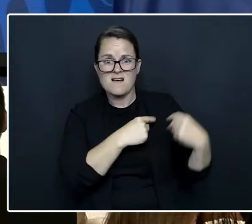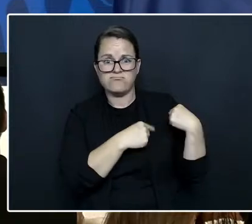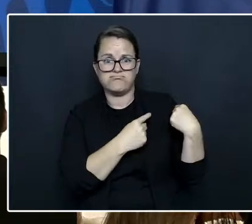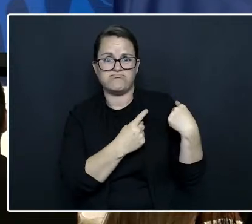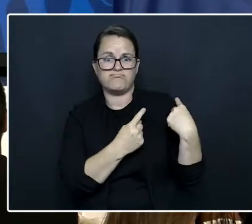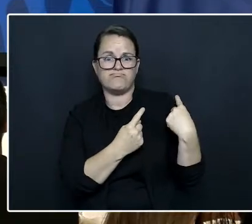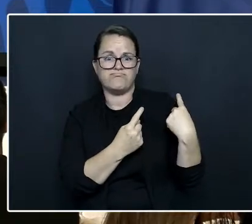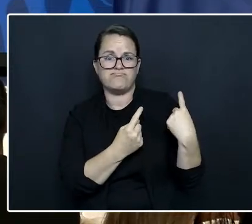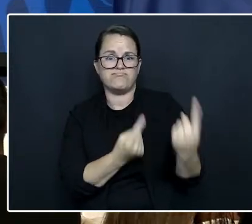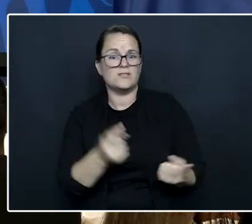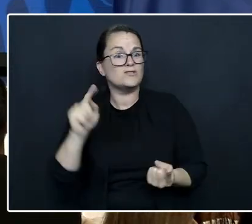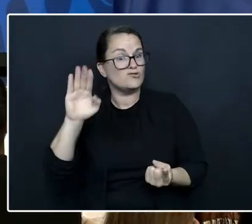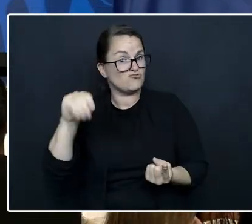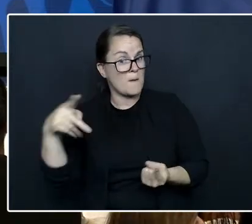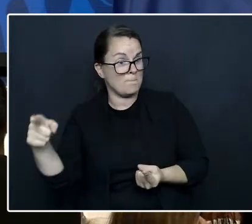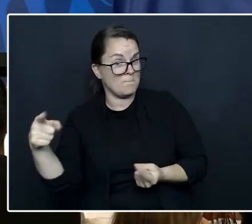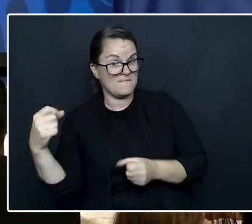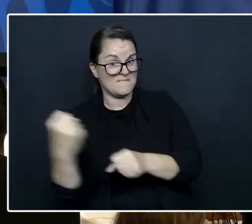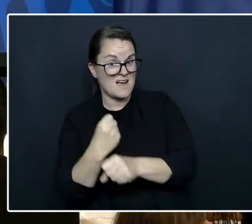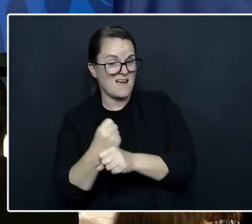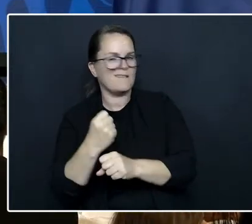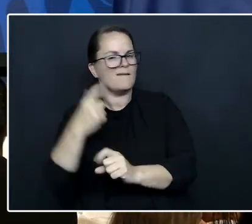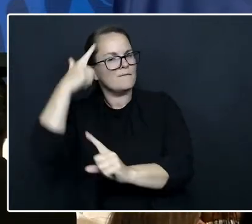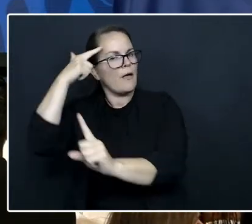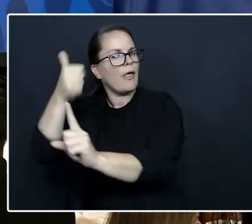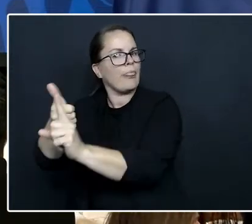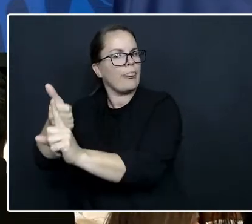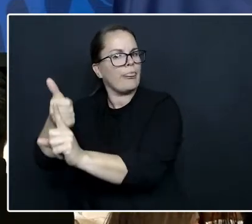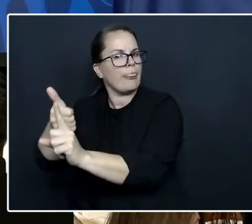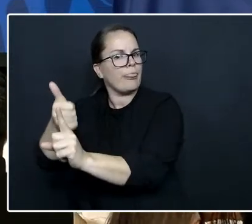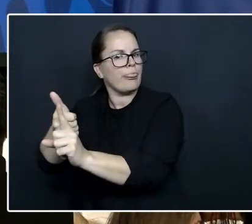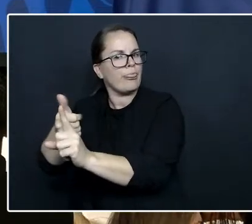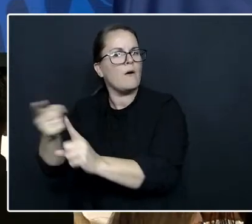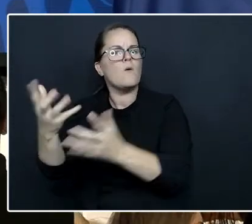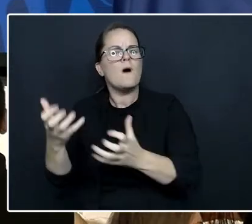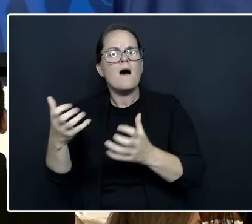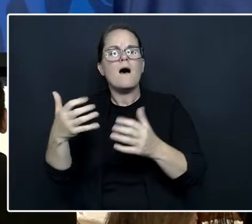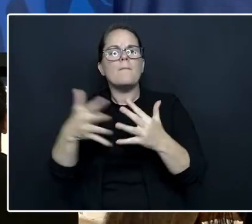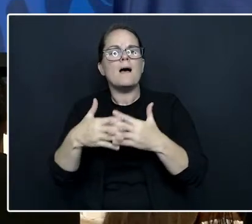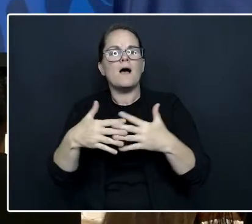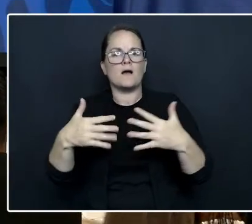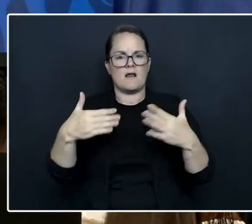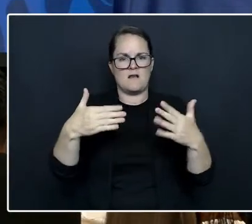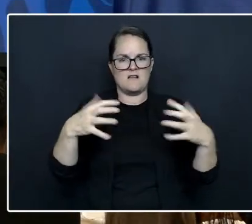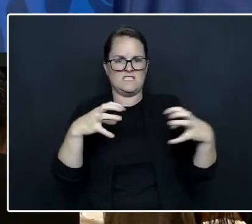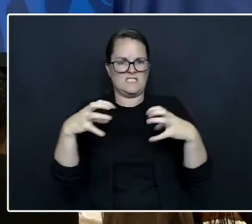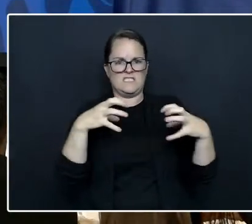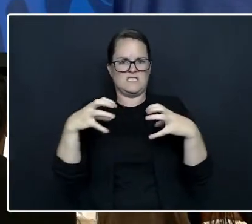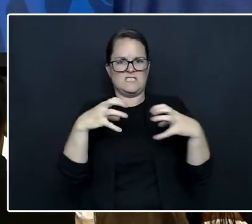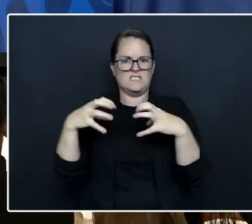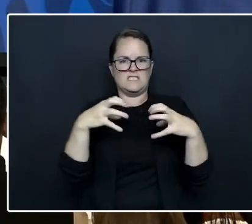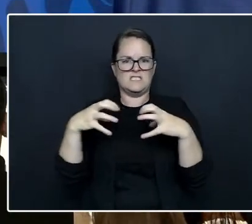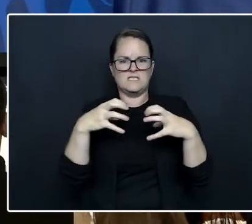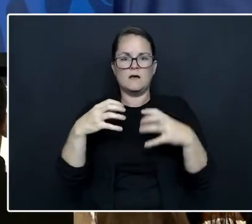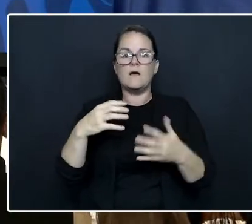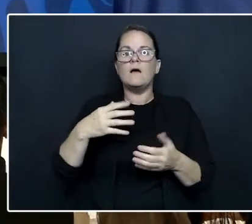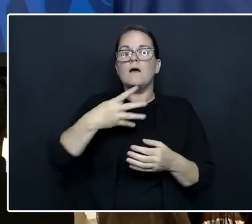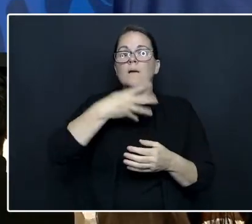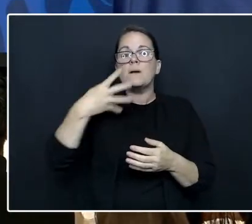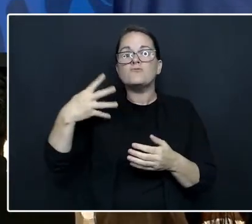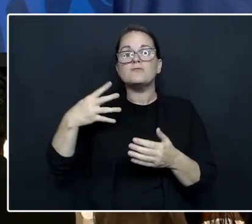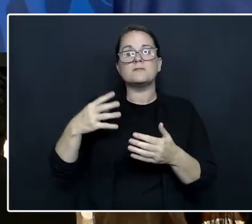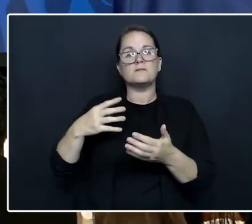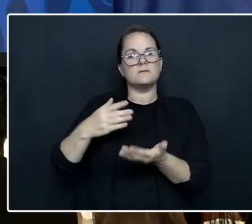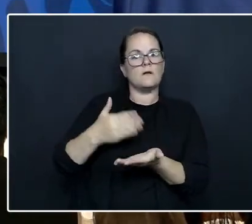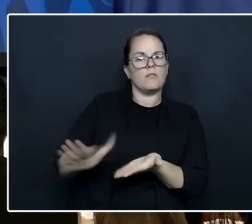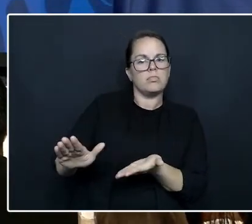pits Americans against each other. He demonizes immigrants. He sells out to special interests. He takes